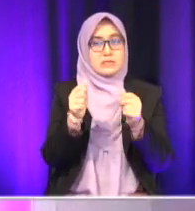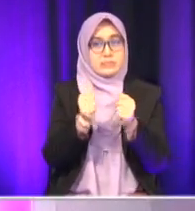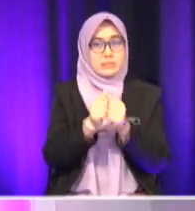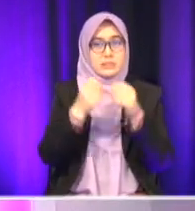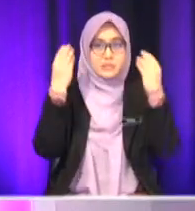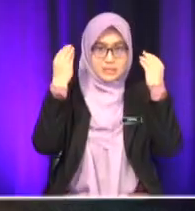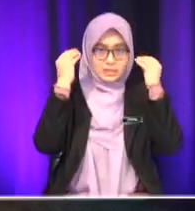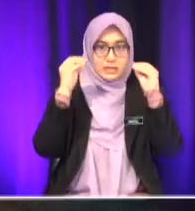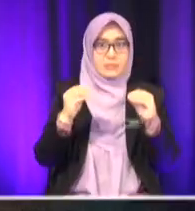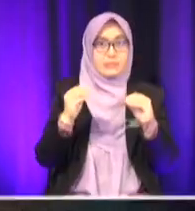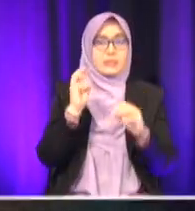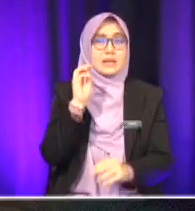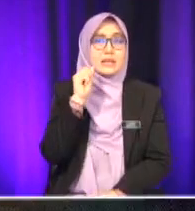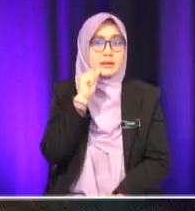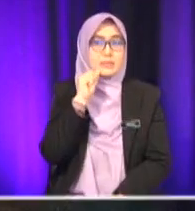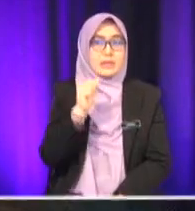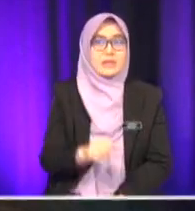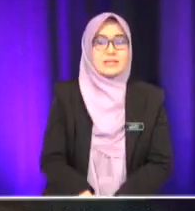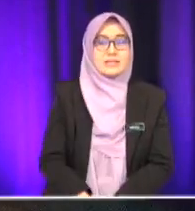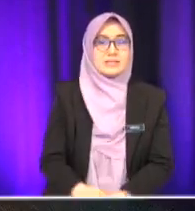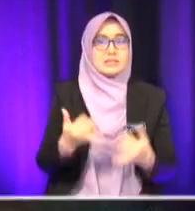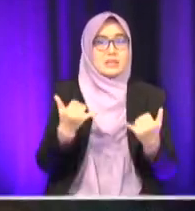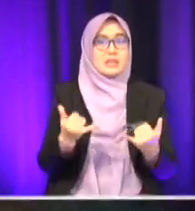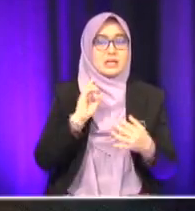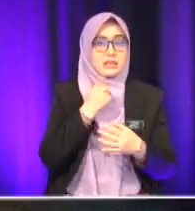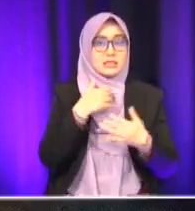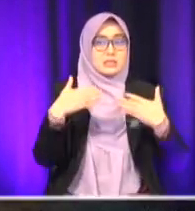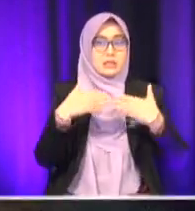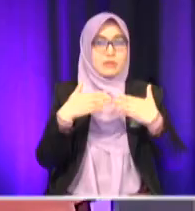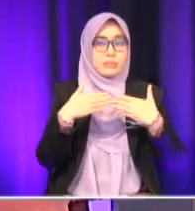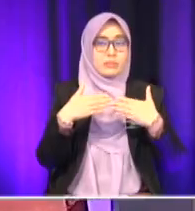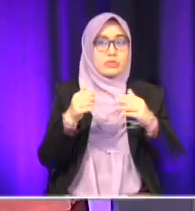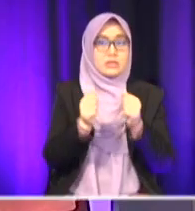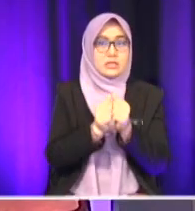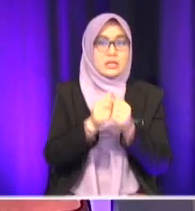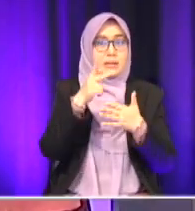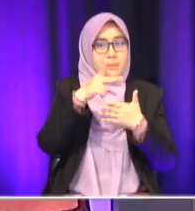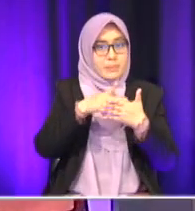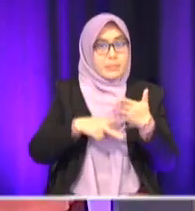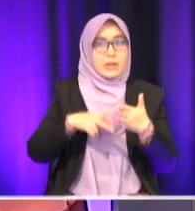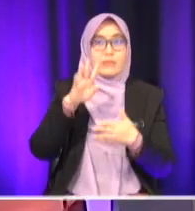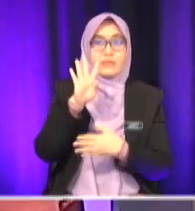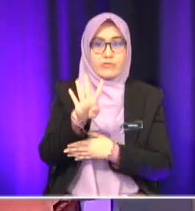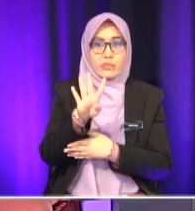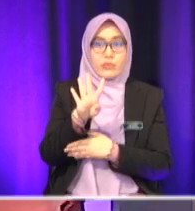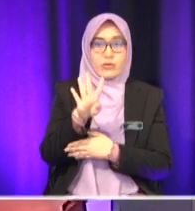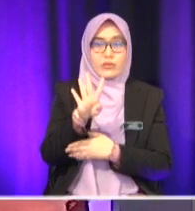we continue? Yeah, thank you, Sean. All right. Okay, we are going to continue with part 4. Okay,